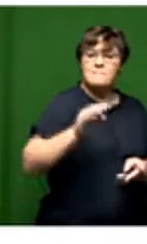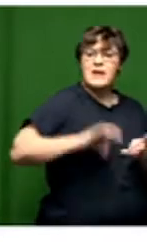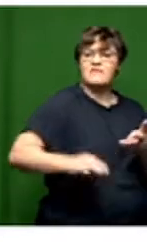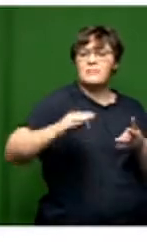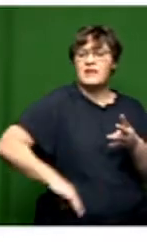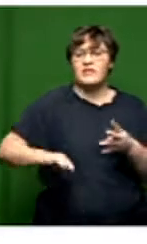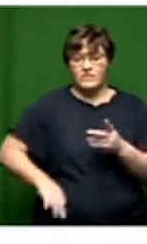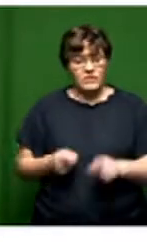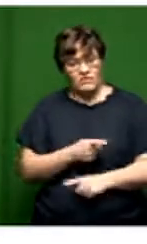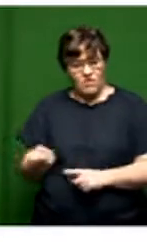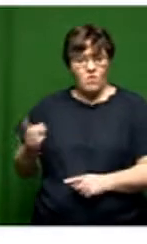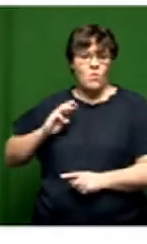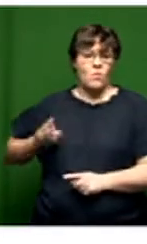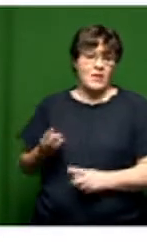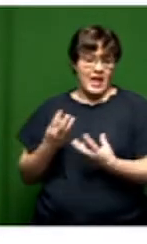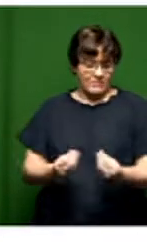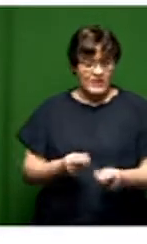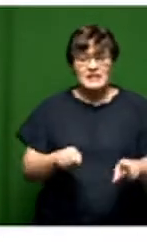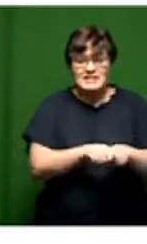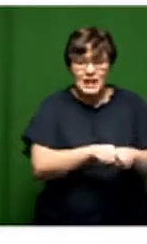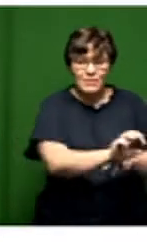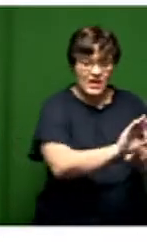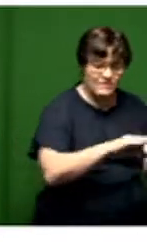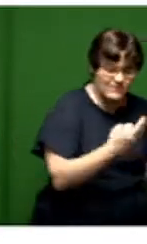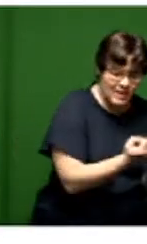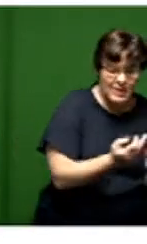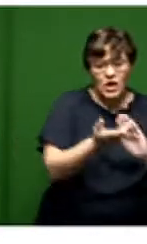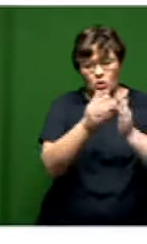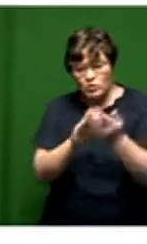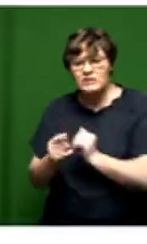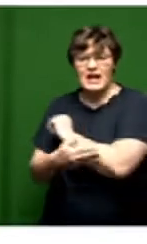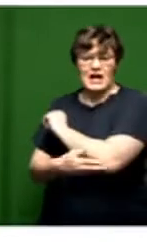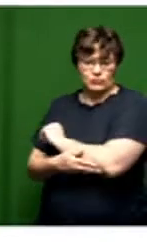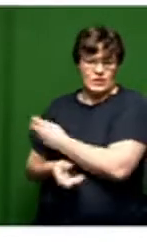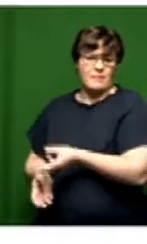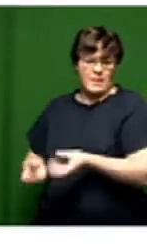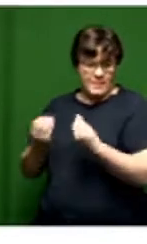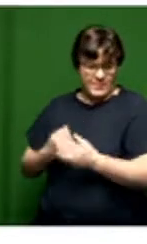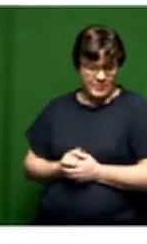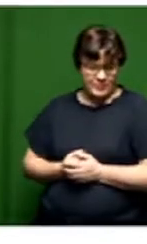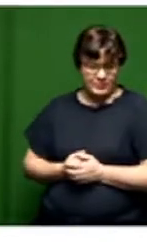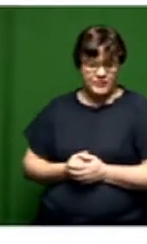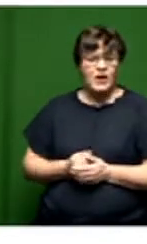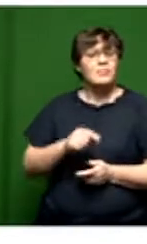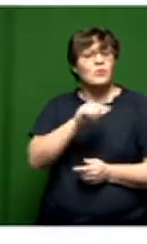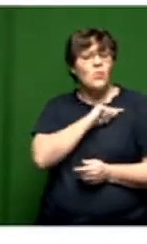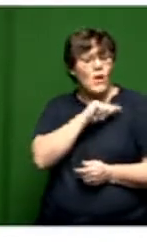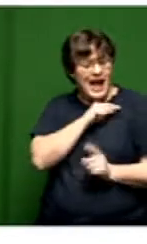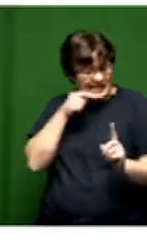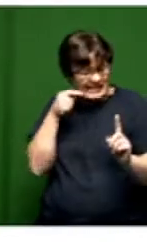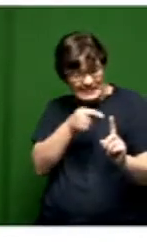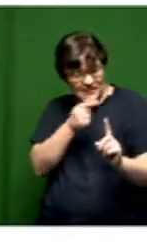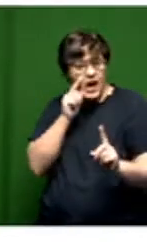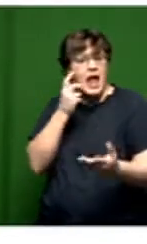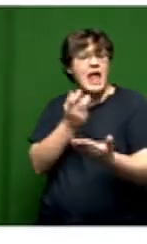benefits for the women, for their families, for the communities and for their countries. But why is it then, against that very